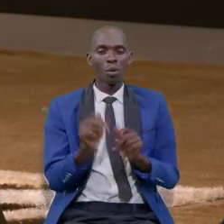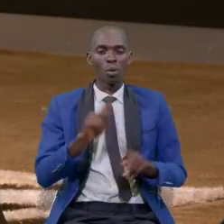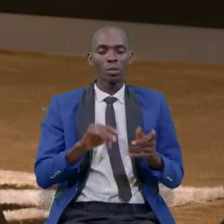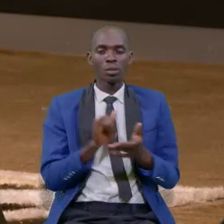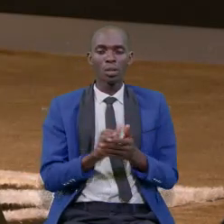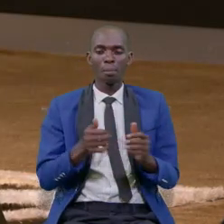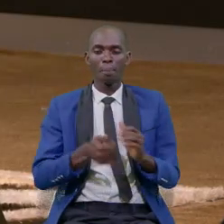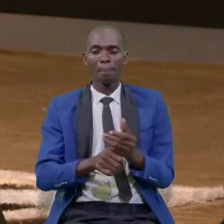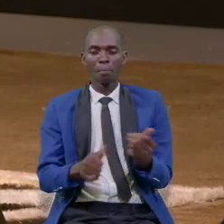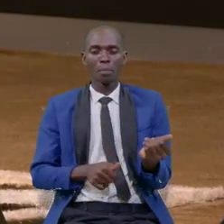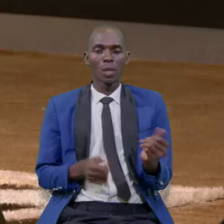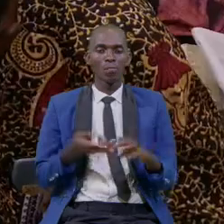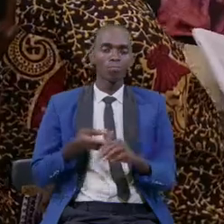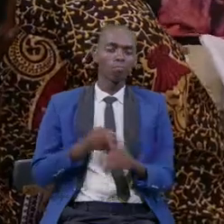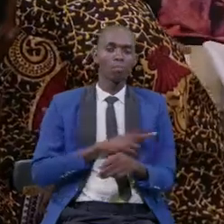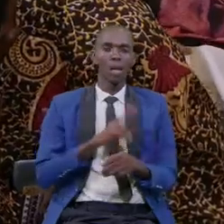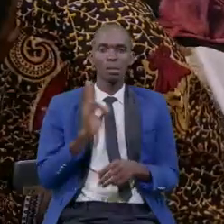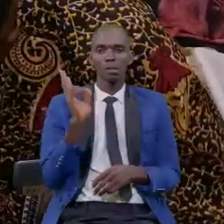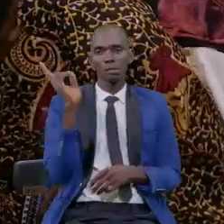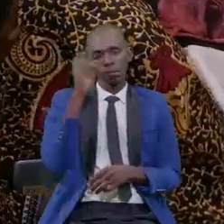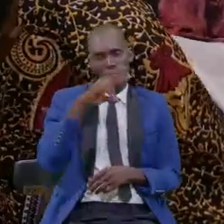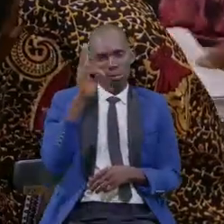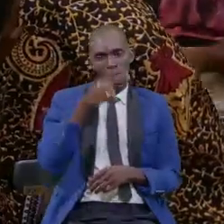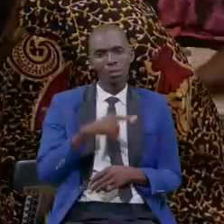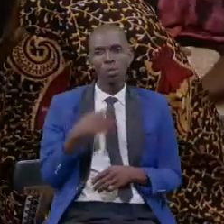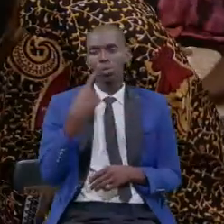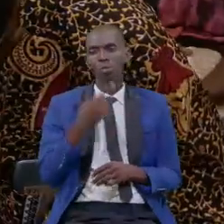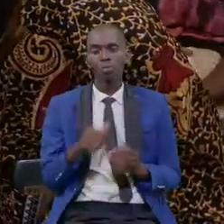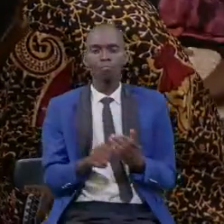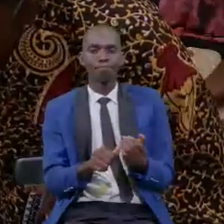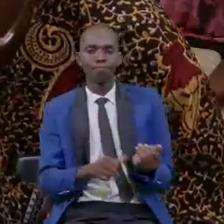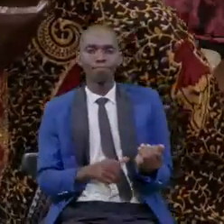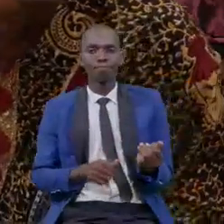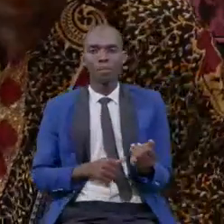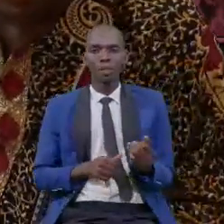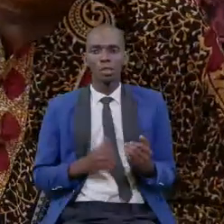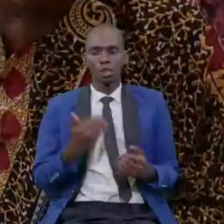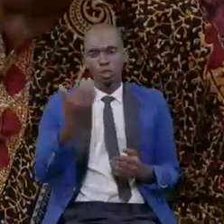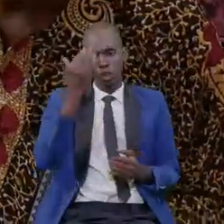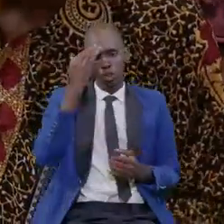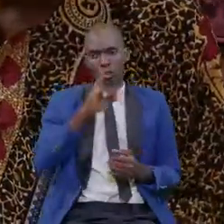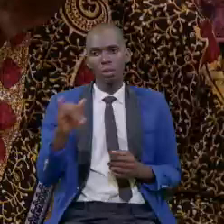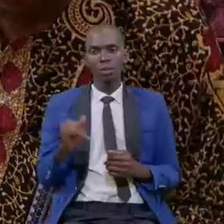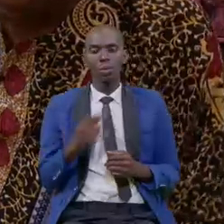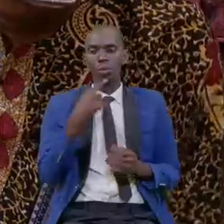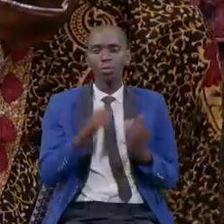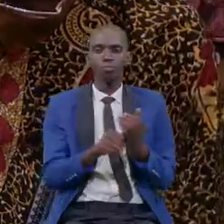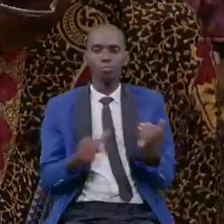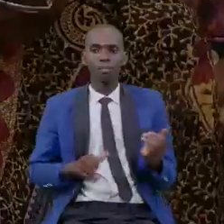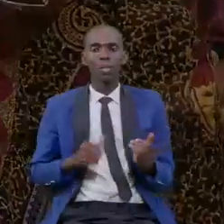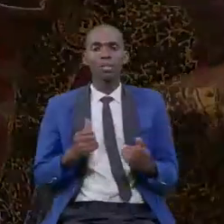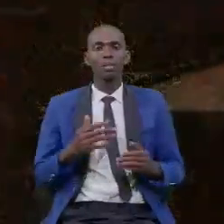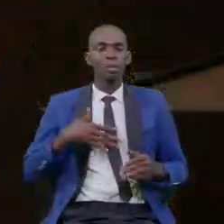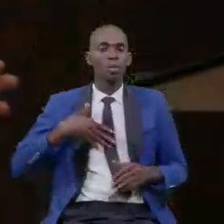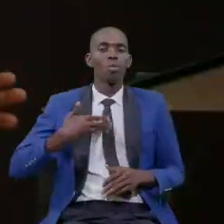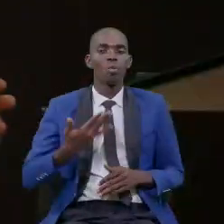back carelessly, who draw back deliberately, who draw back erroneously,